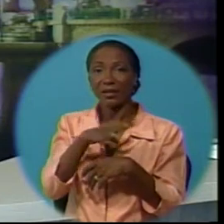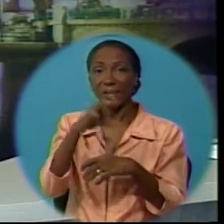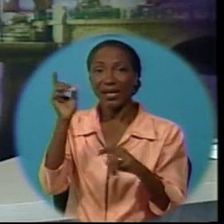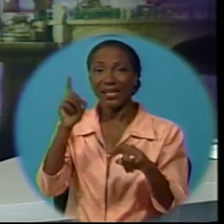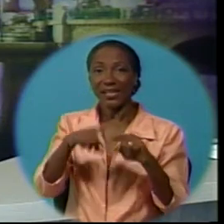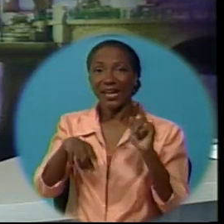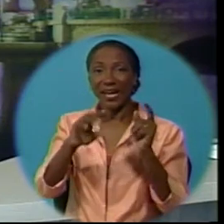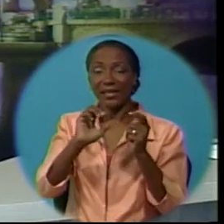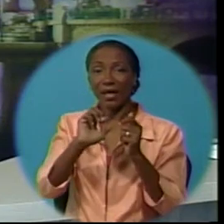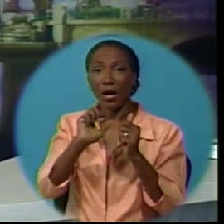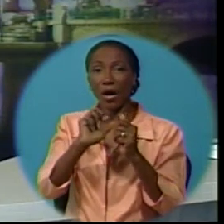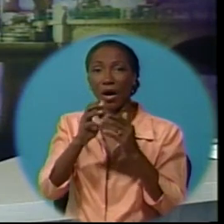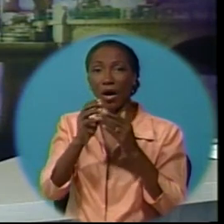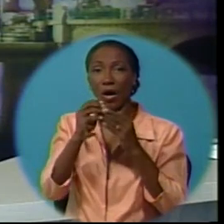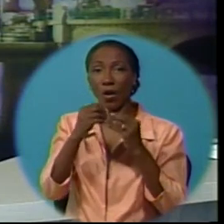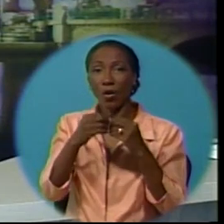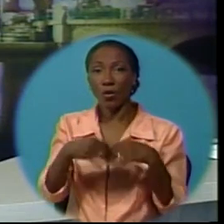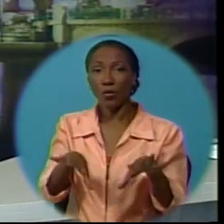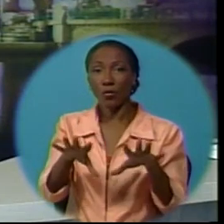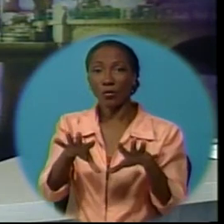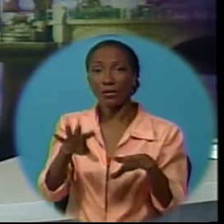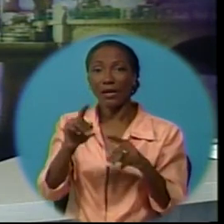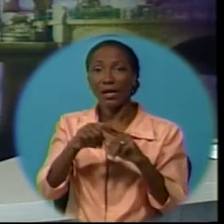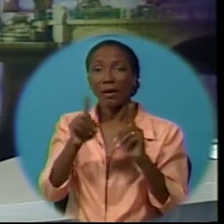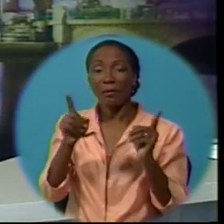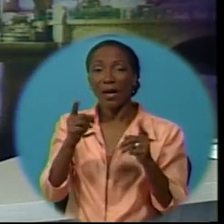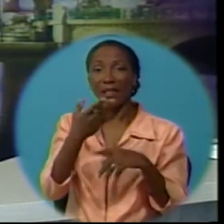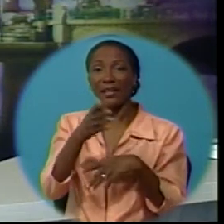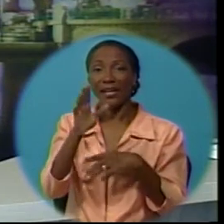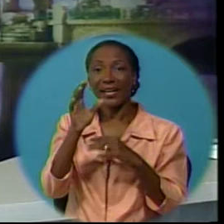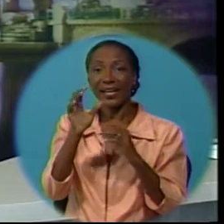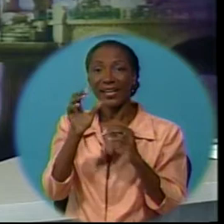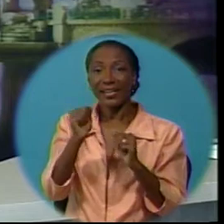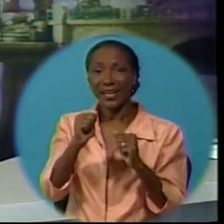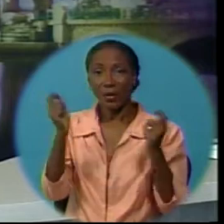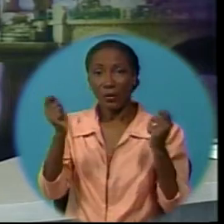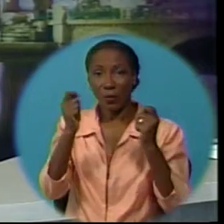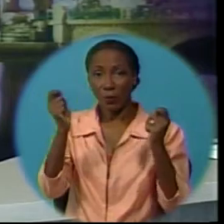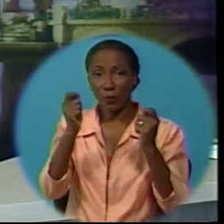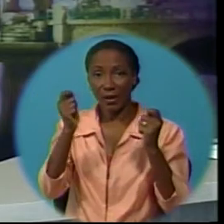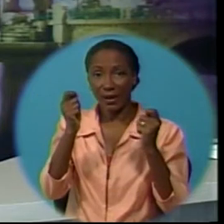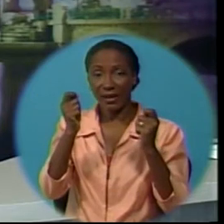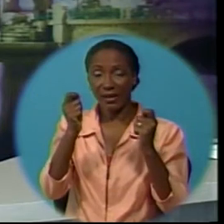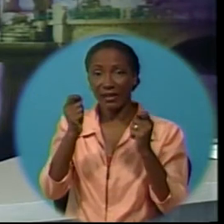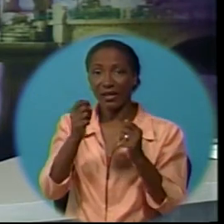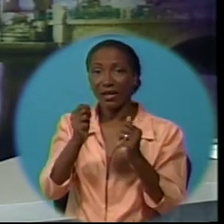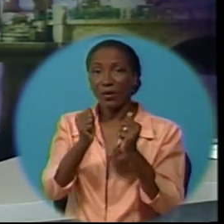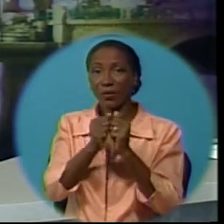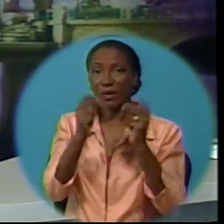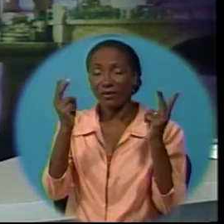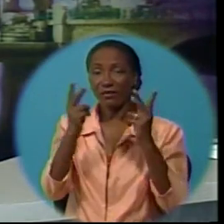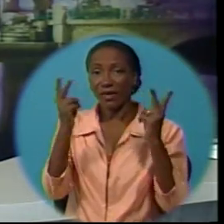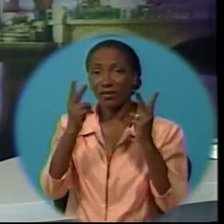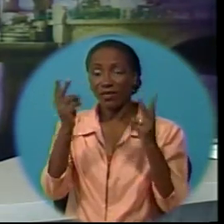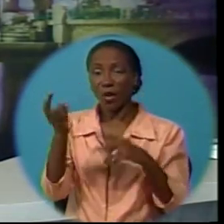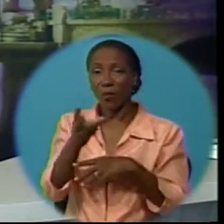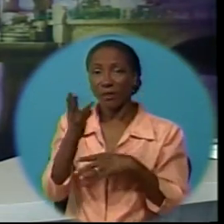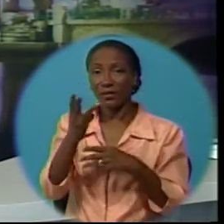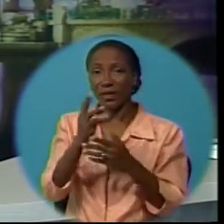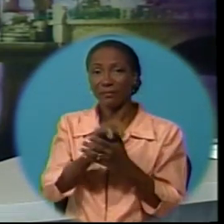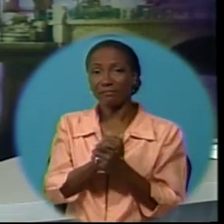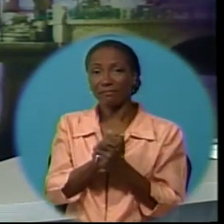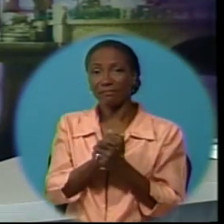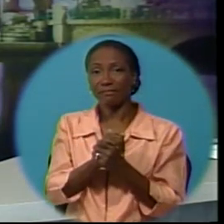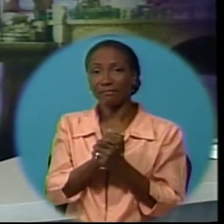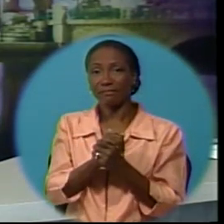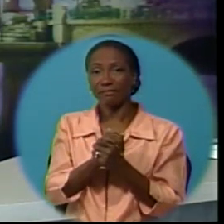as they lead 2-1, but they can clinch it outright with victory in the final match on Wednesday.